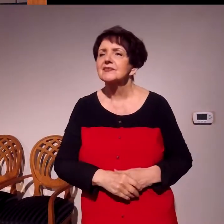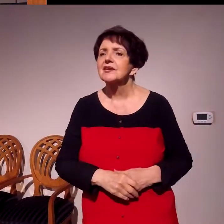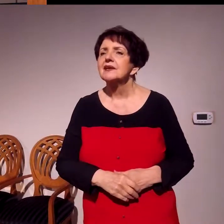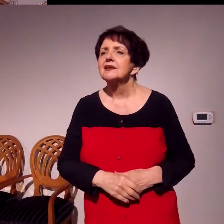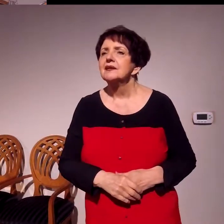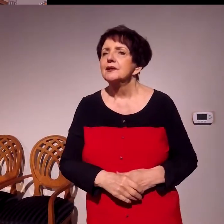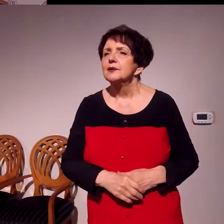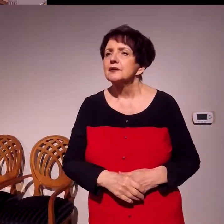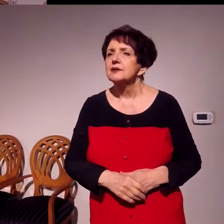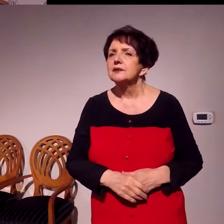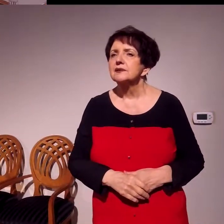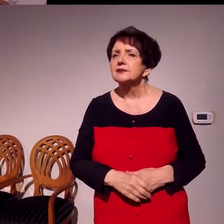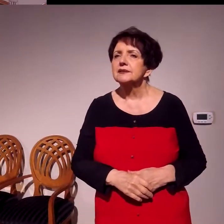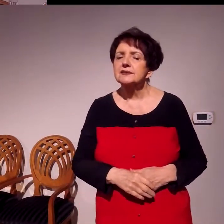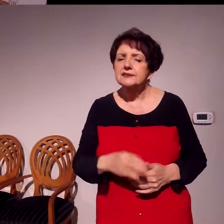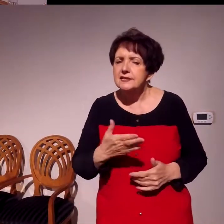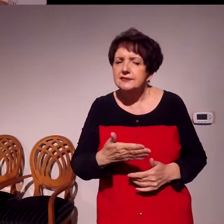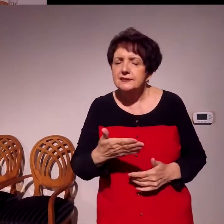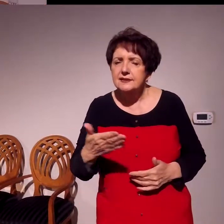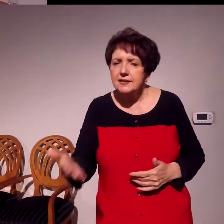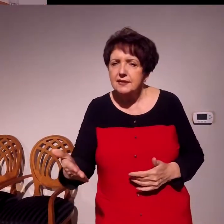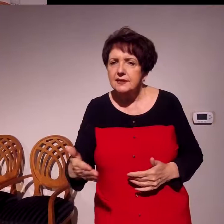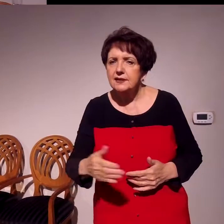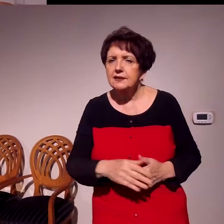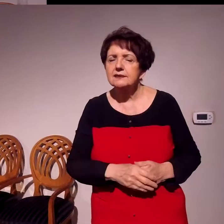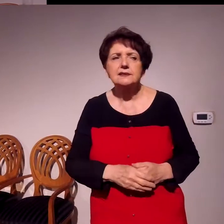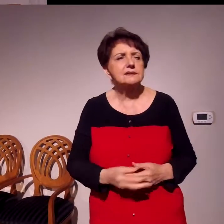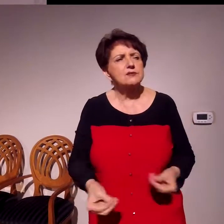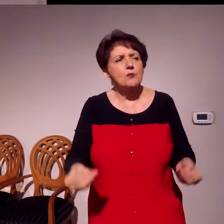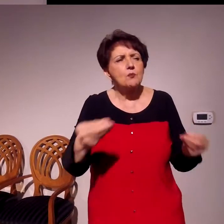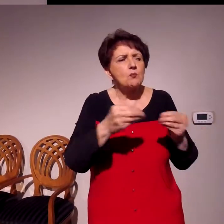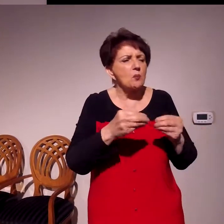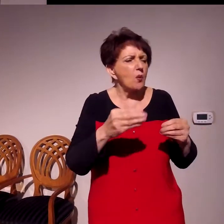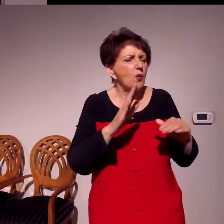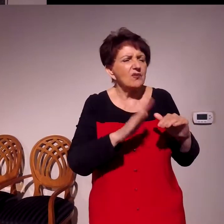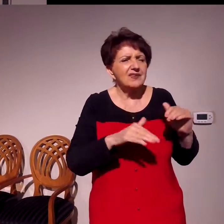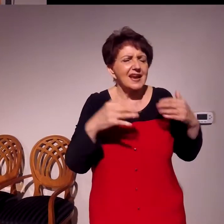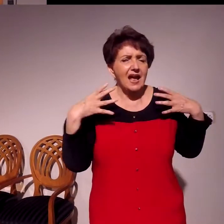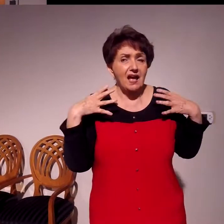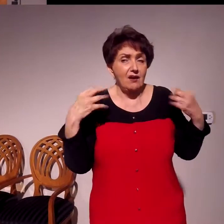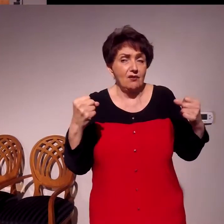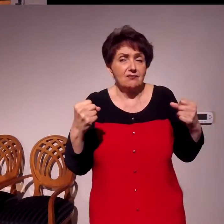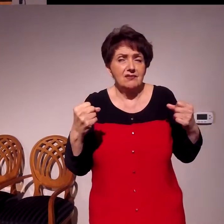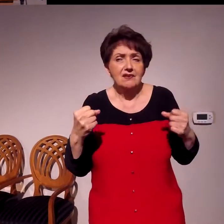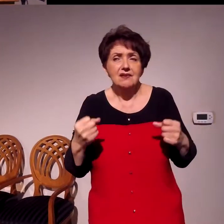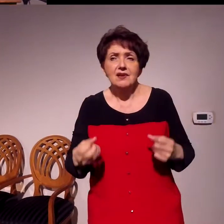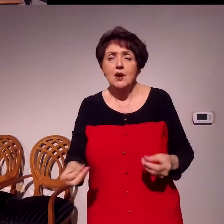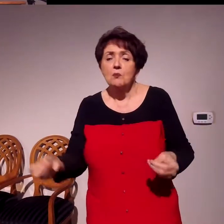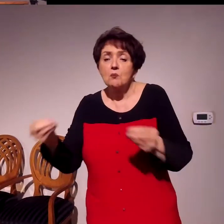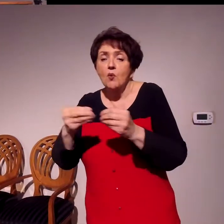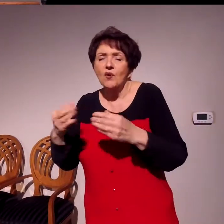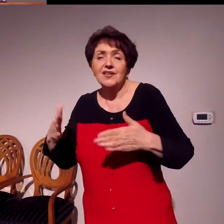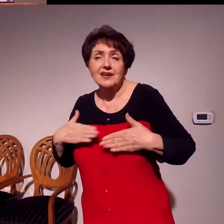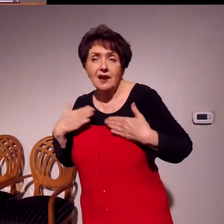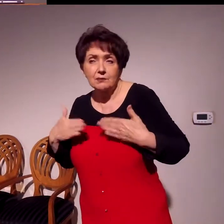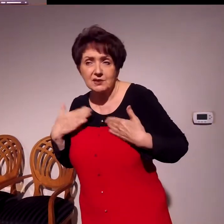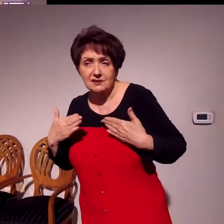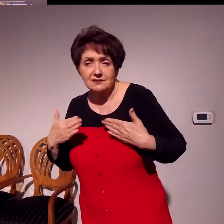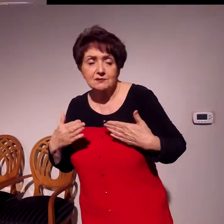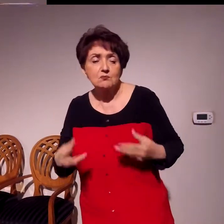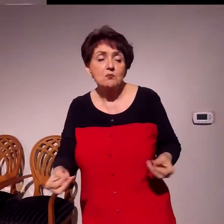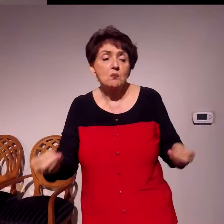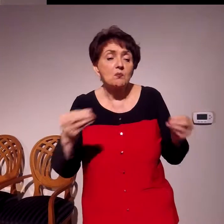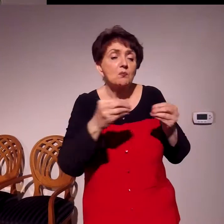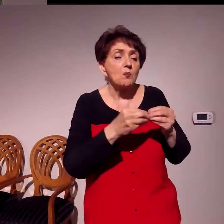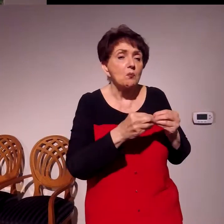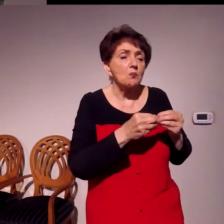well-being is this thing that's more than just health, more than just happiness, more than just having